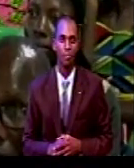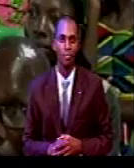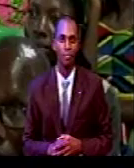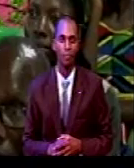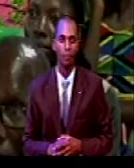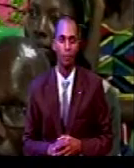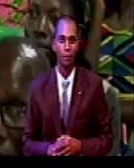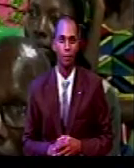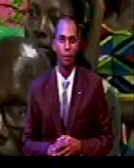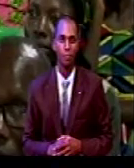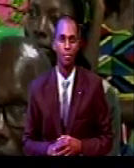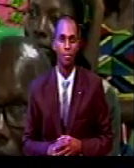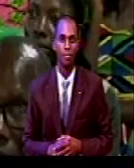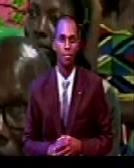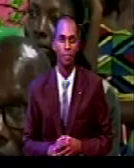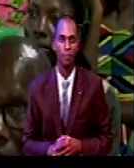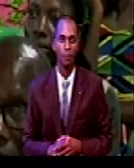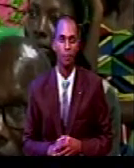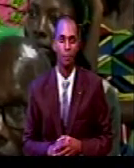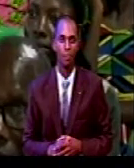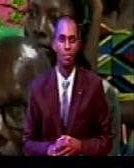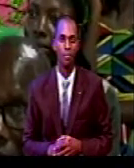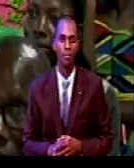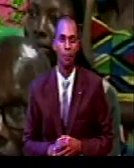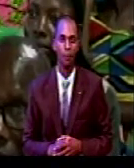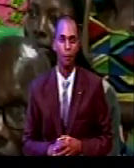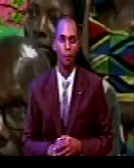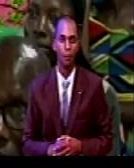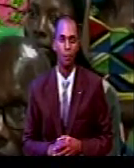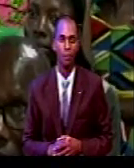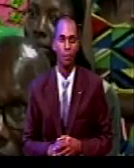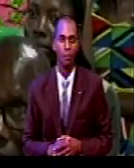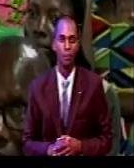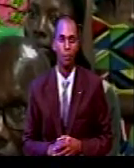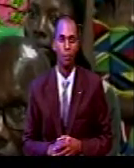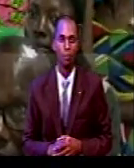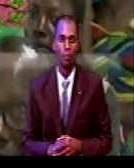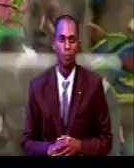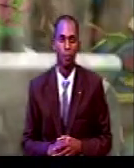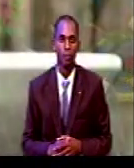Put your hands